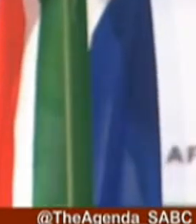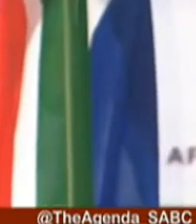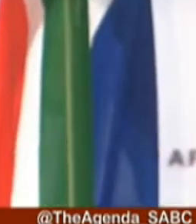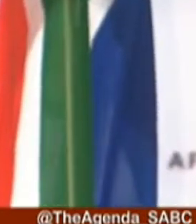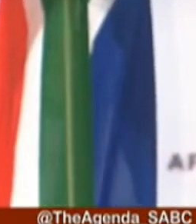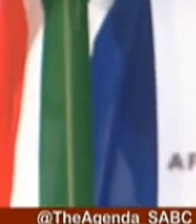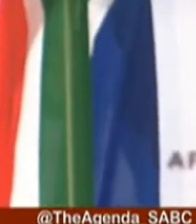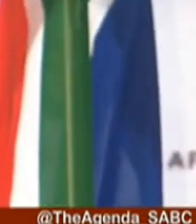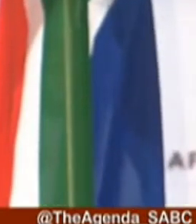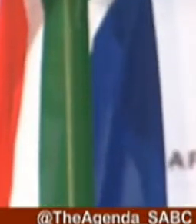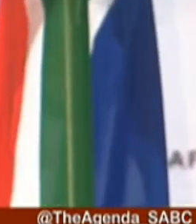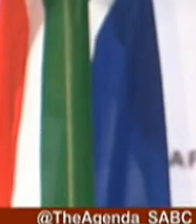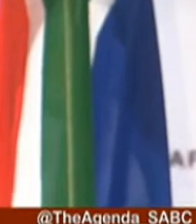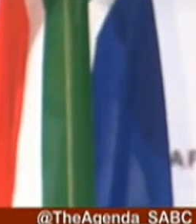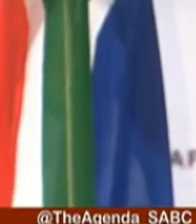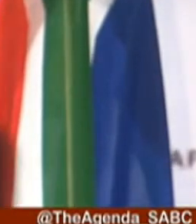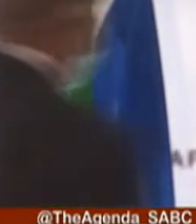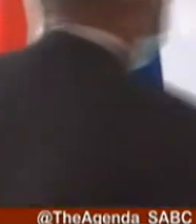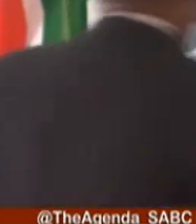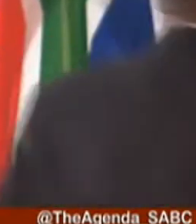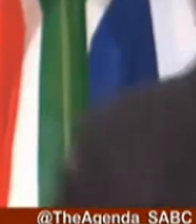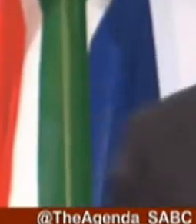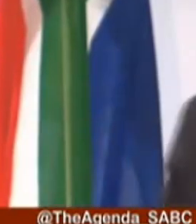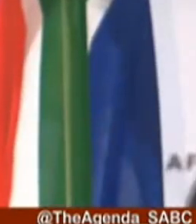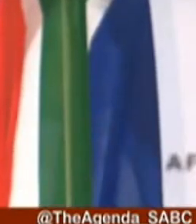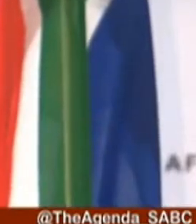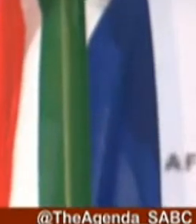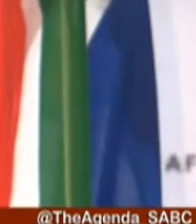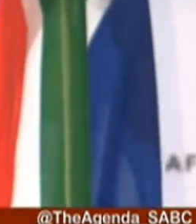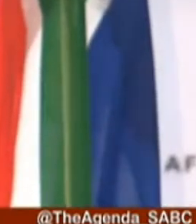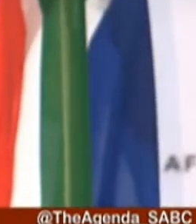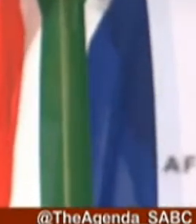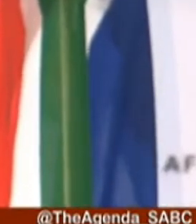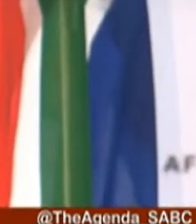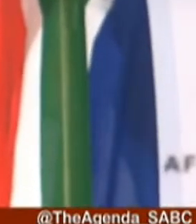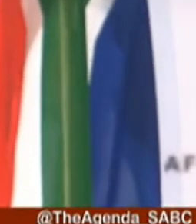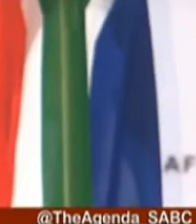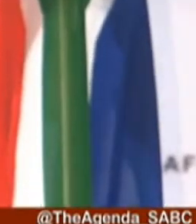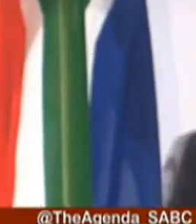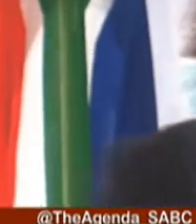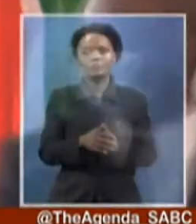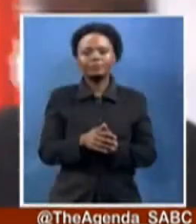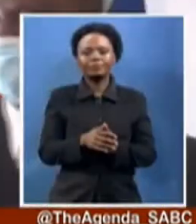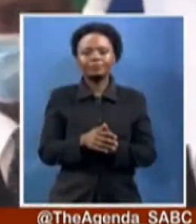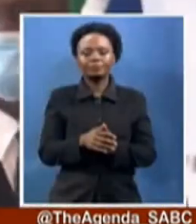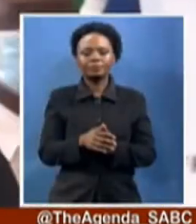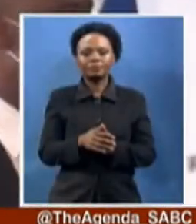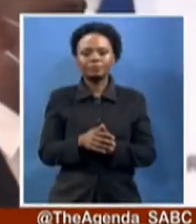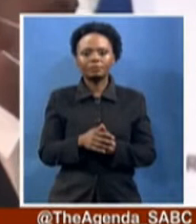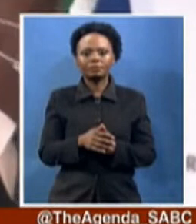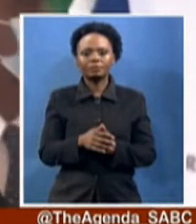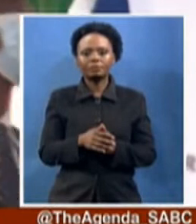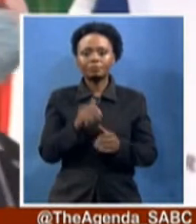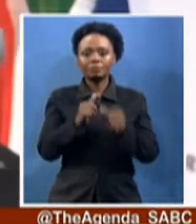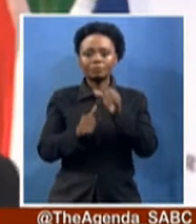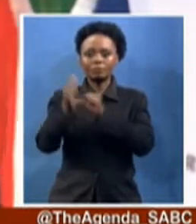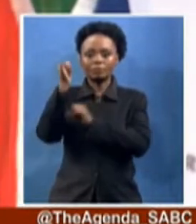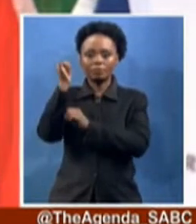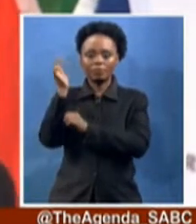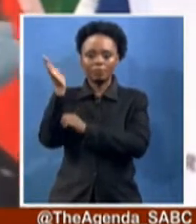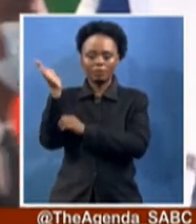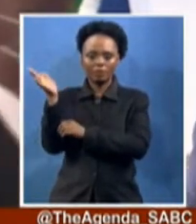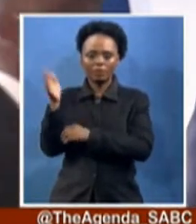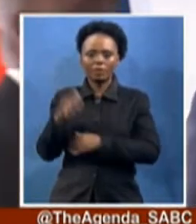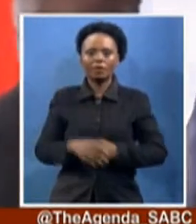sexual offenses perpetrators. Let's take you back there the Minister of Sports, Arts and